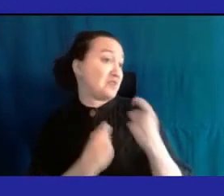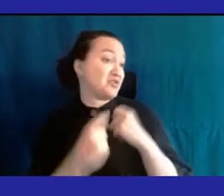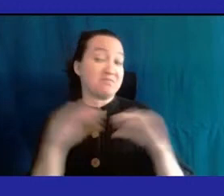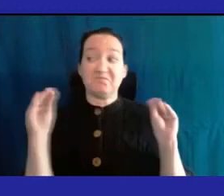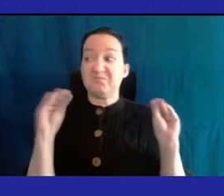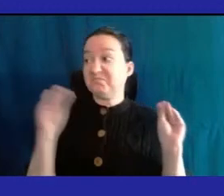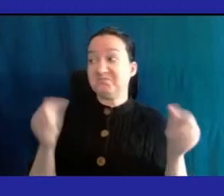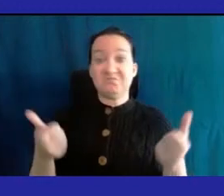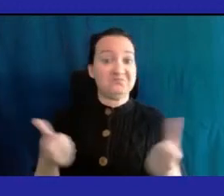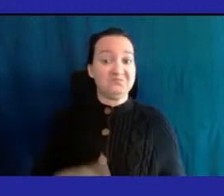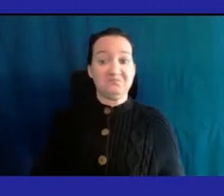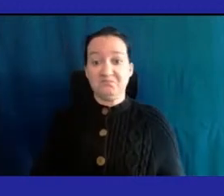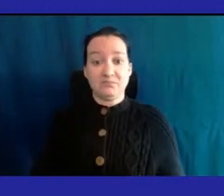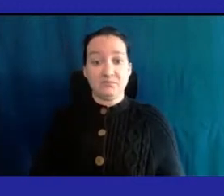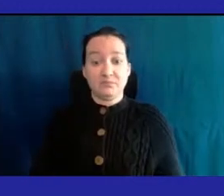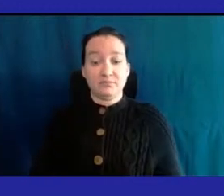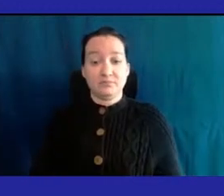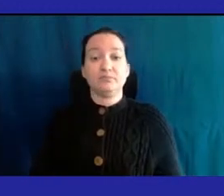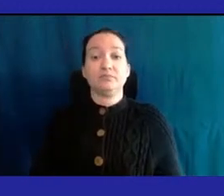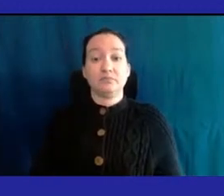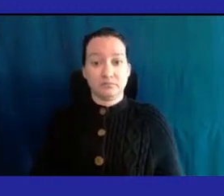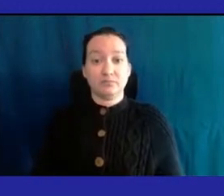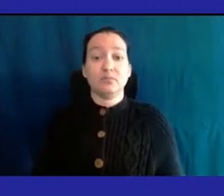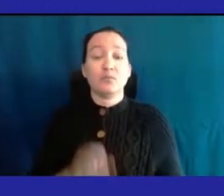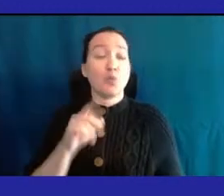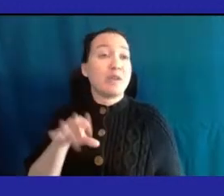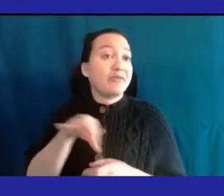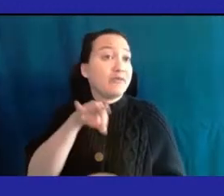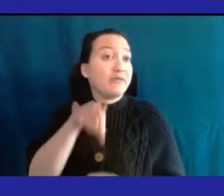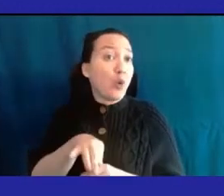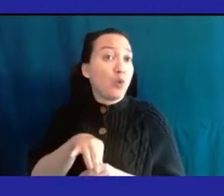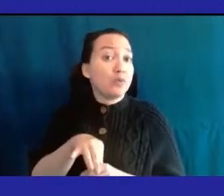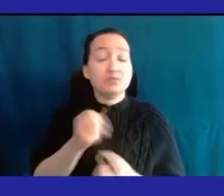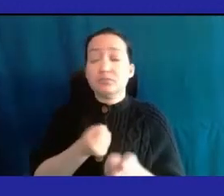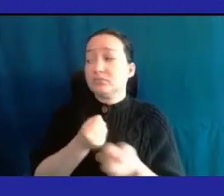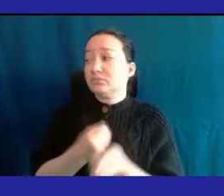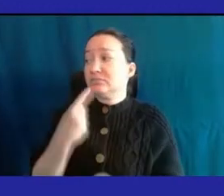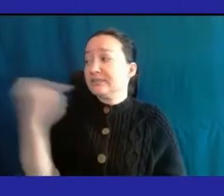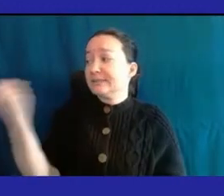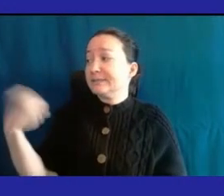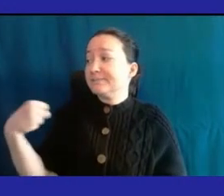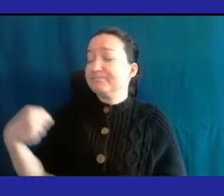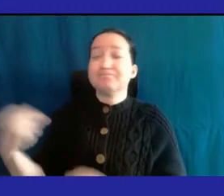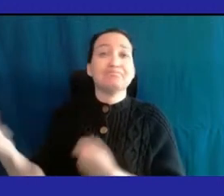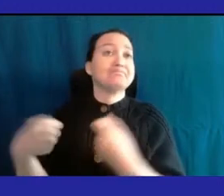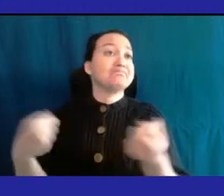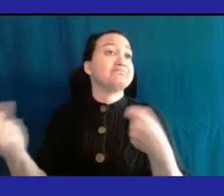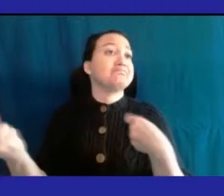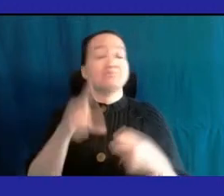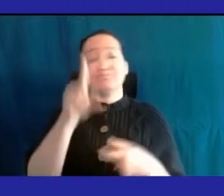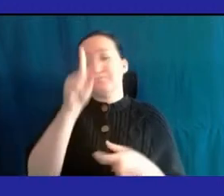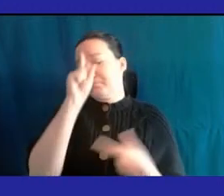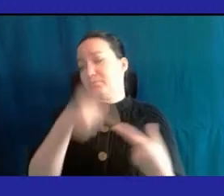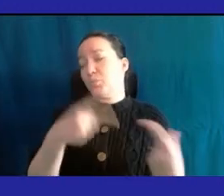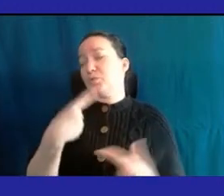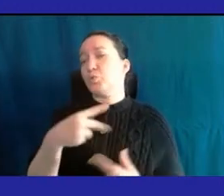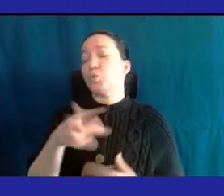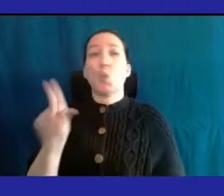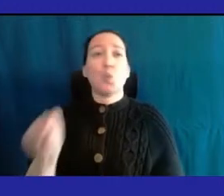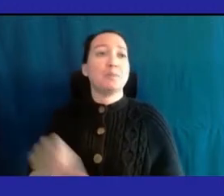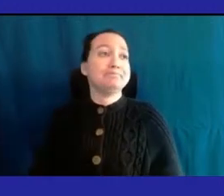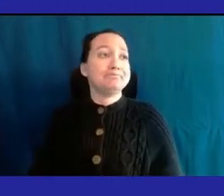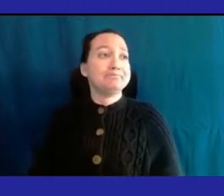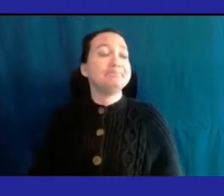so. So let's take it up for a vote. All in favor, please say yes. Yes. Yes. Opposed, say no.